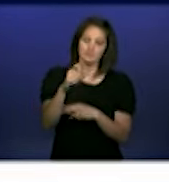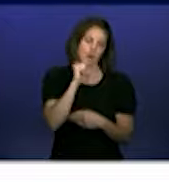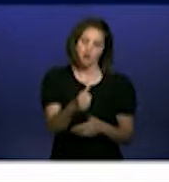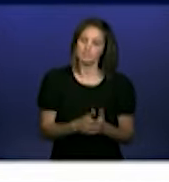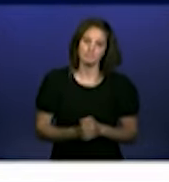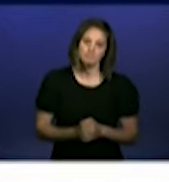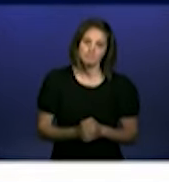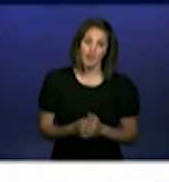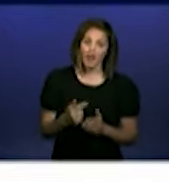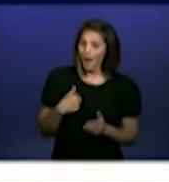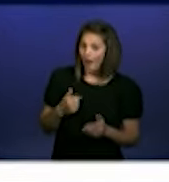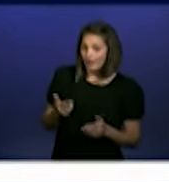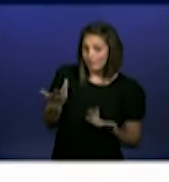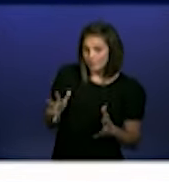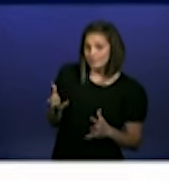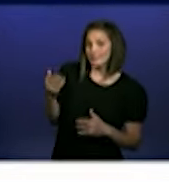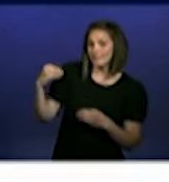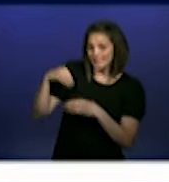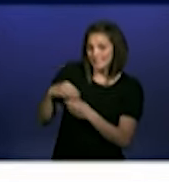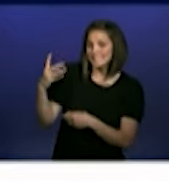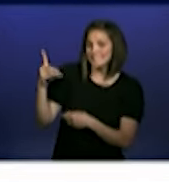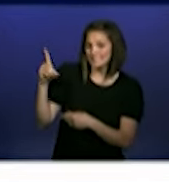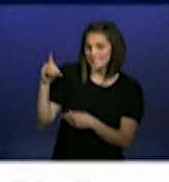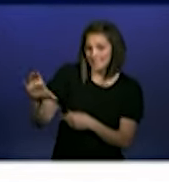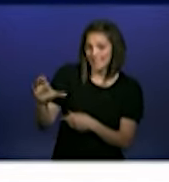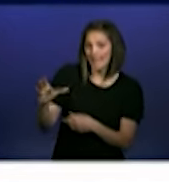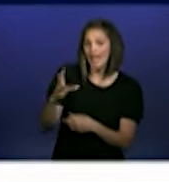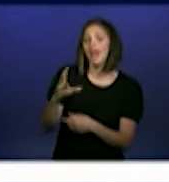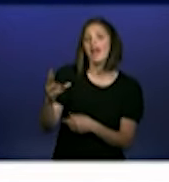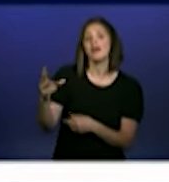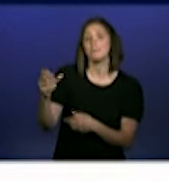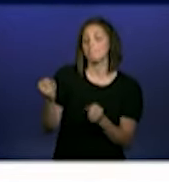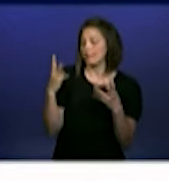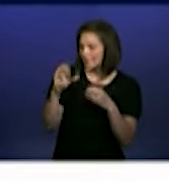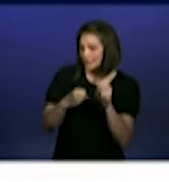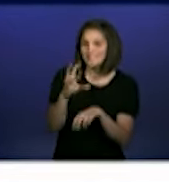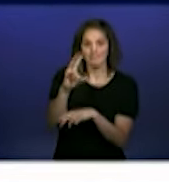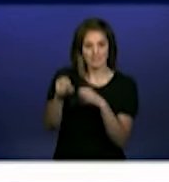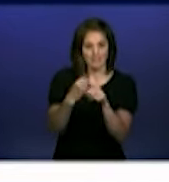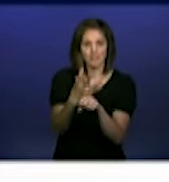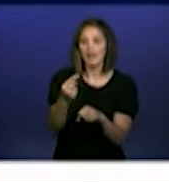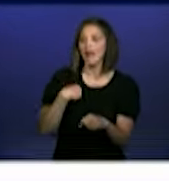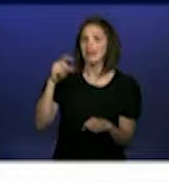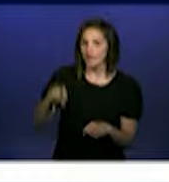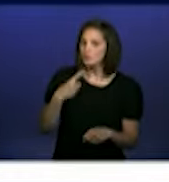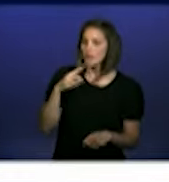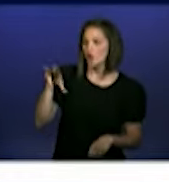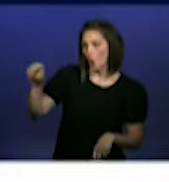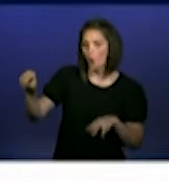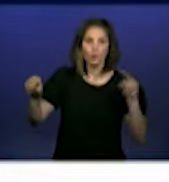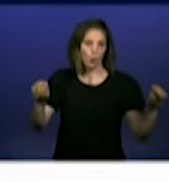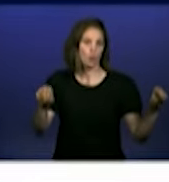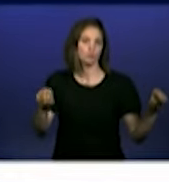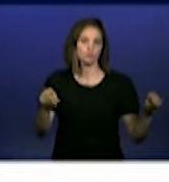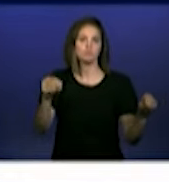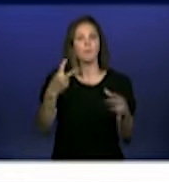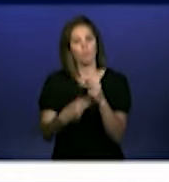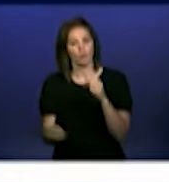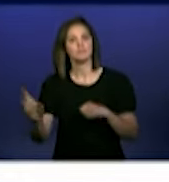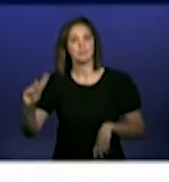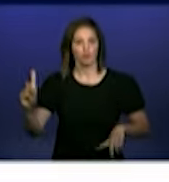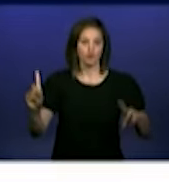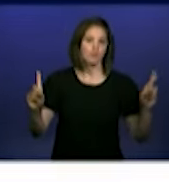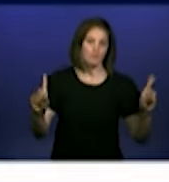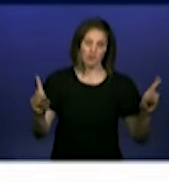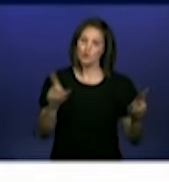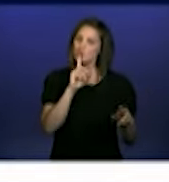there for 7 years, and I've had to tell presidents of both parties no on their budgets. Let's be honest, this is not a partisan problem. This is a bipartisan